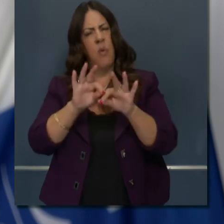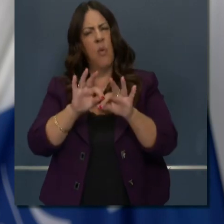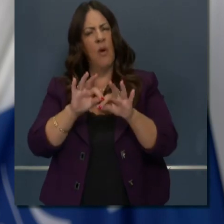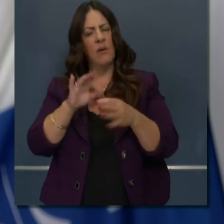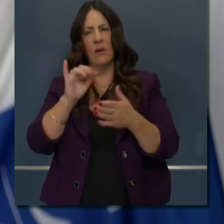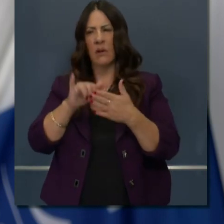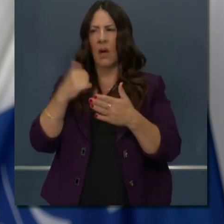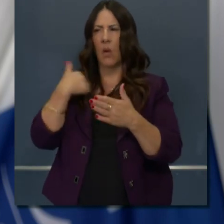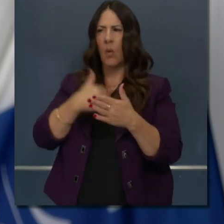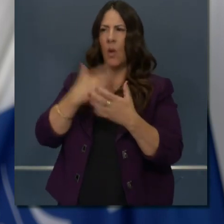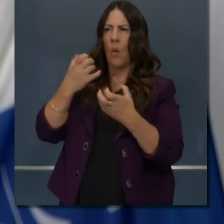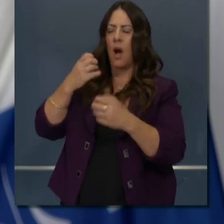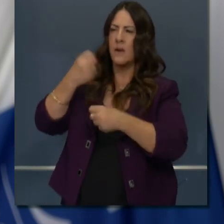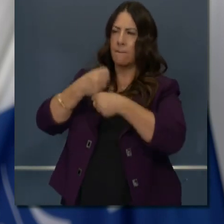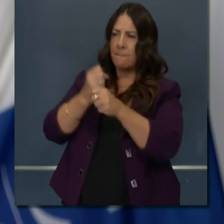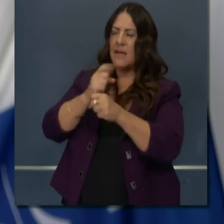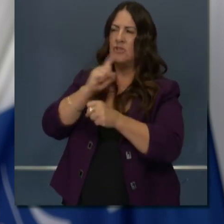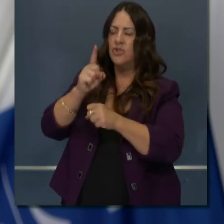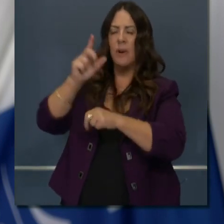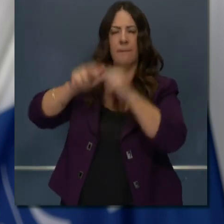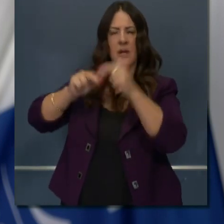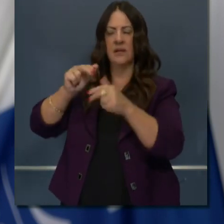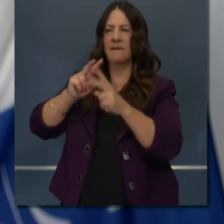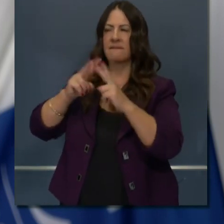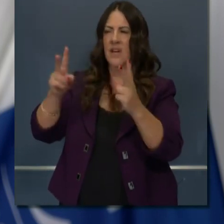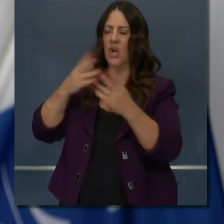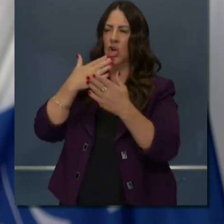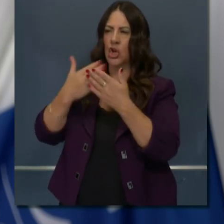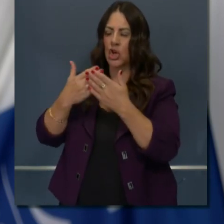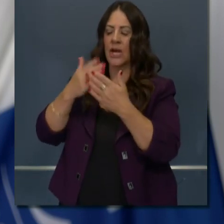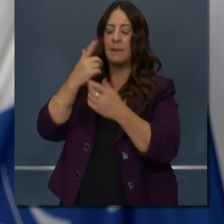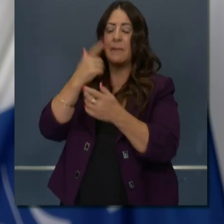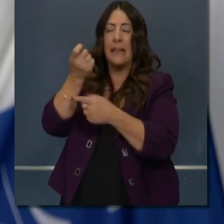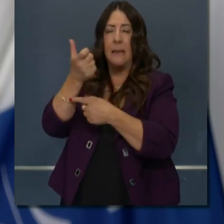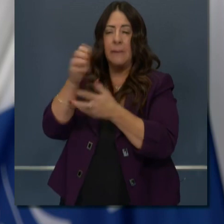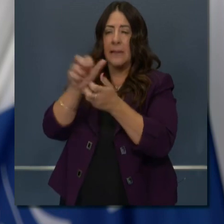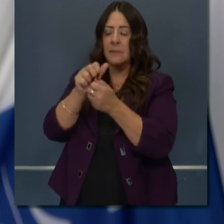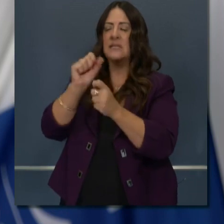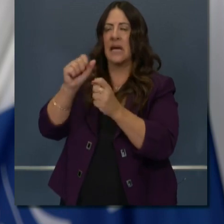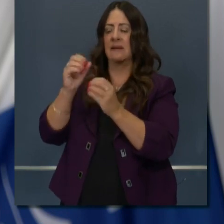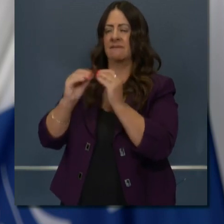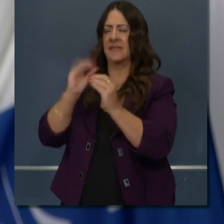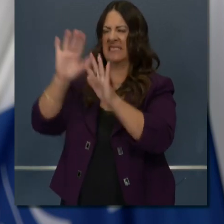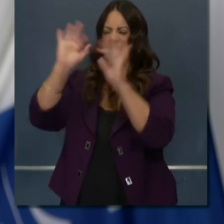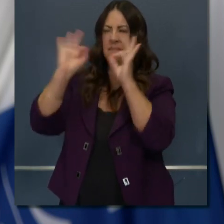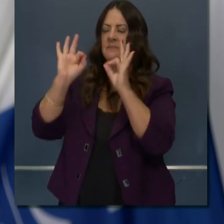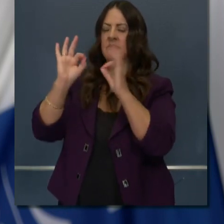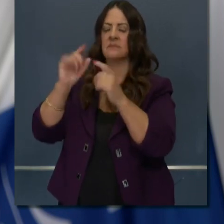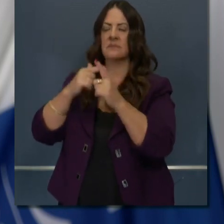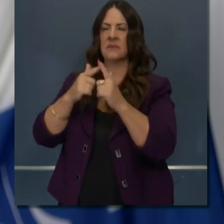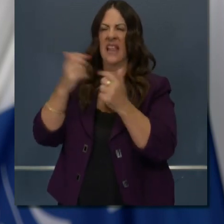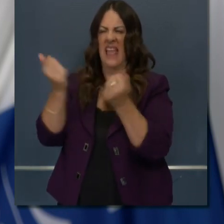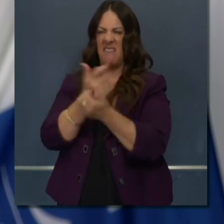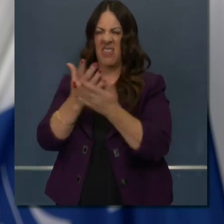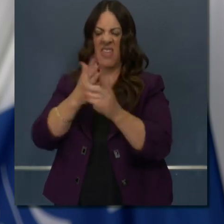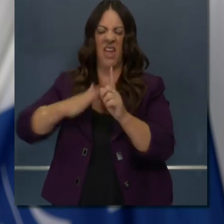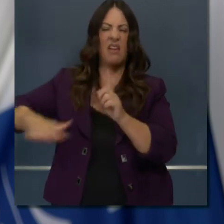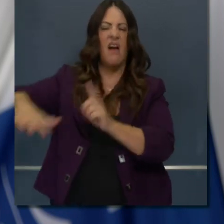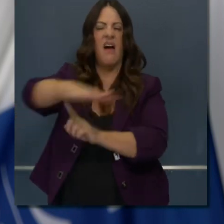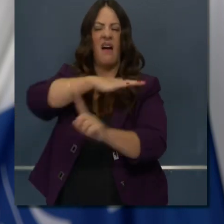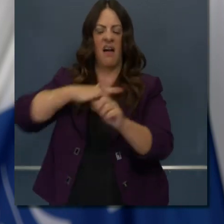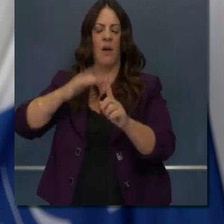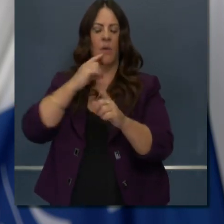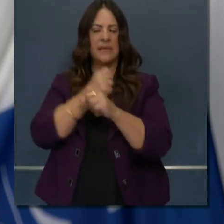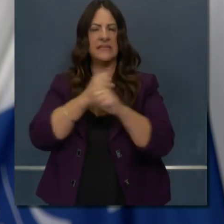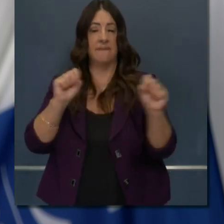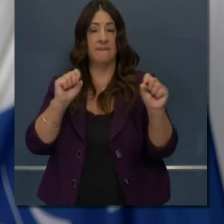survive the earthquake and can get back into operation very quickly so that the economic vitality of the area can be maintained. And